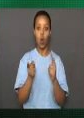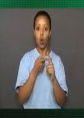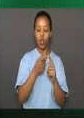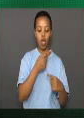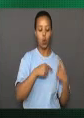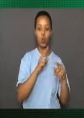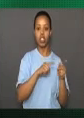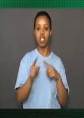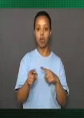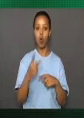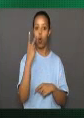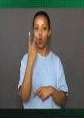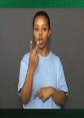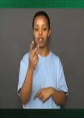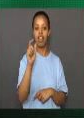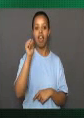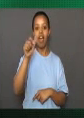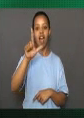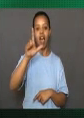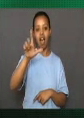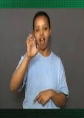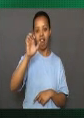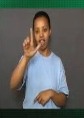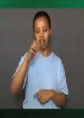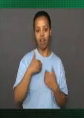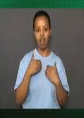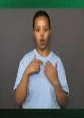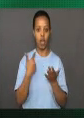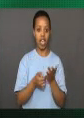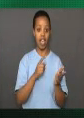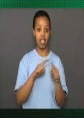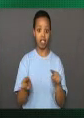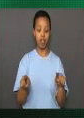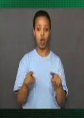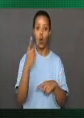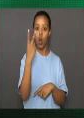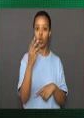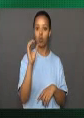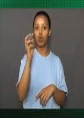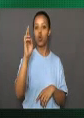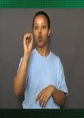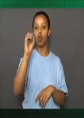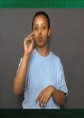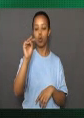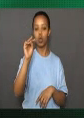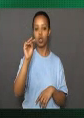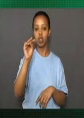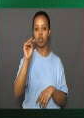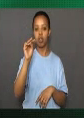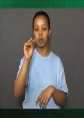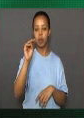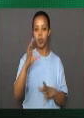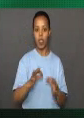gene has 2 alleles. However, both chromosomes have the